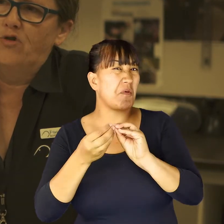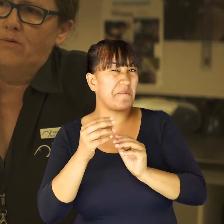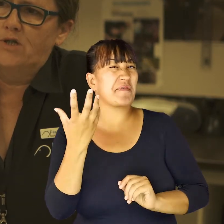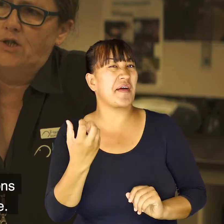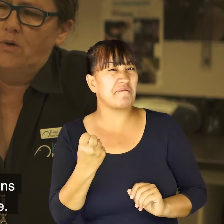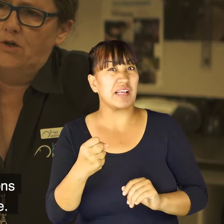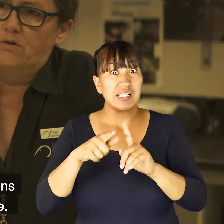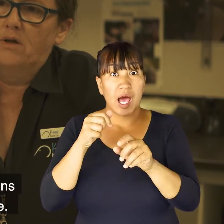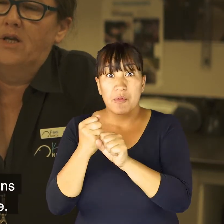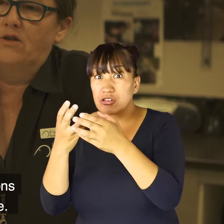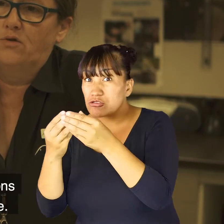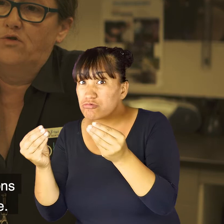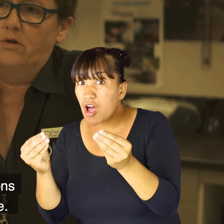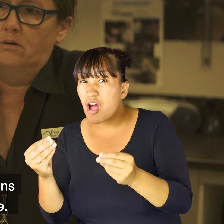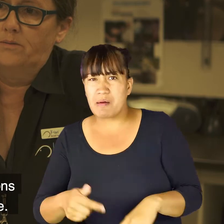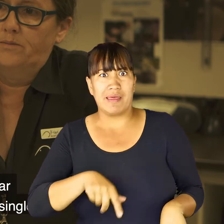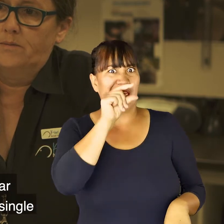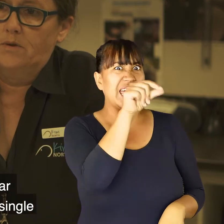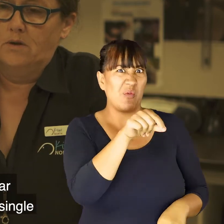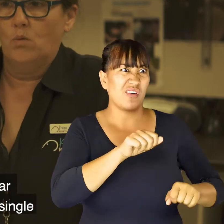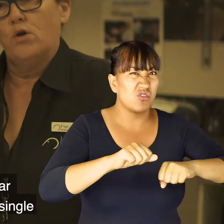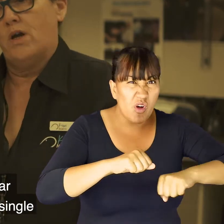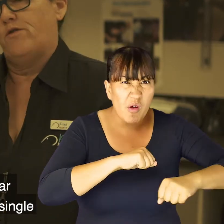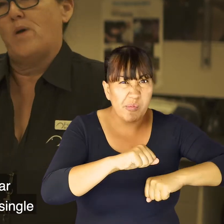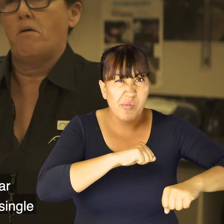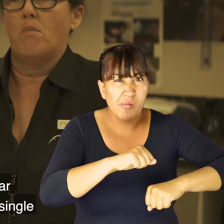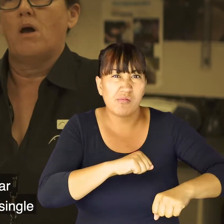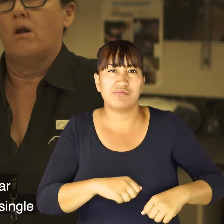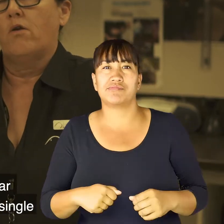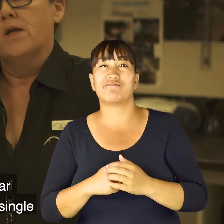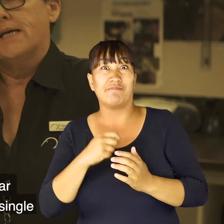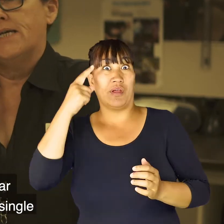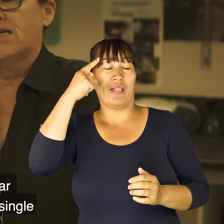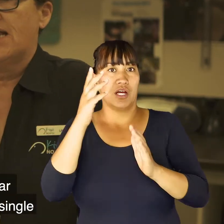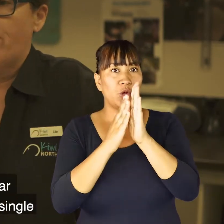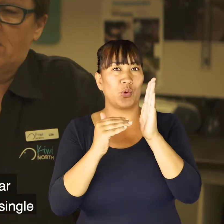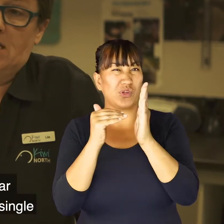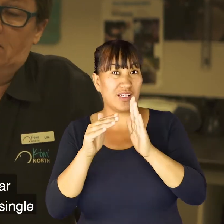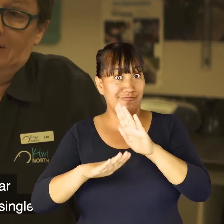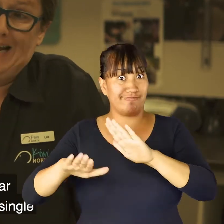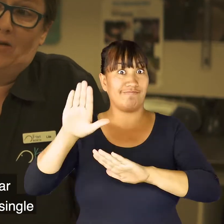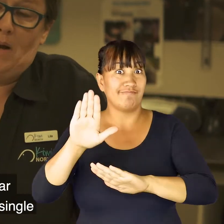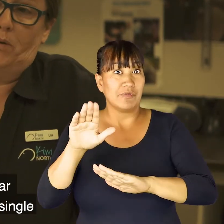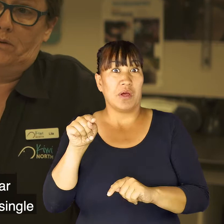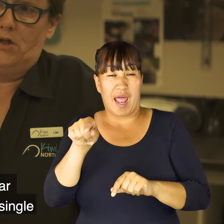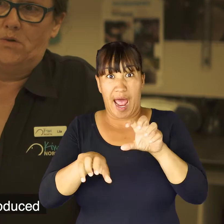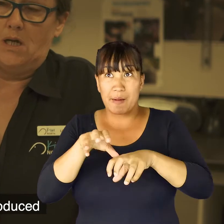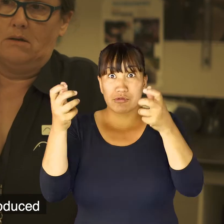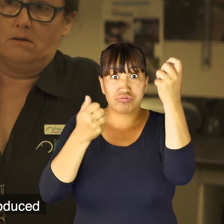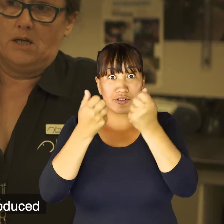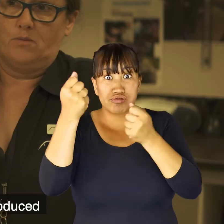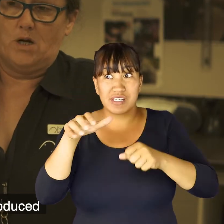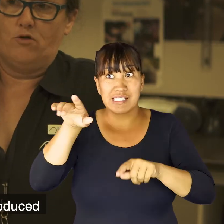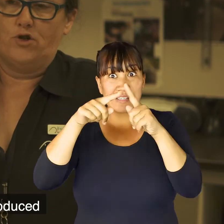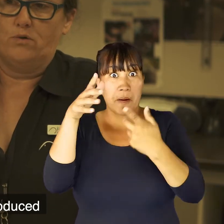and in drought situations, they do struggle. What you have to bear in mind is that every single land mammal in New